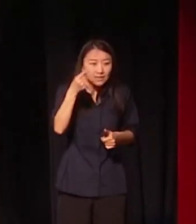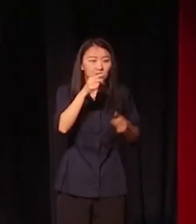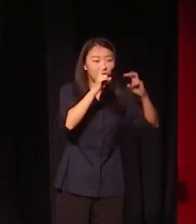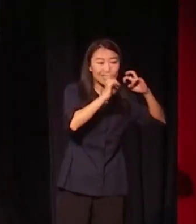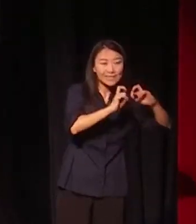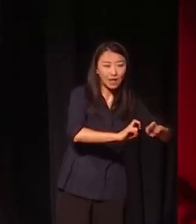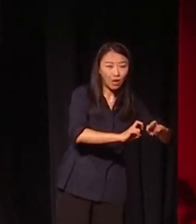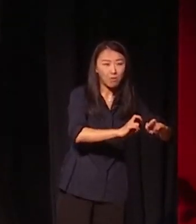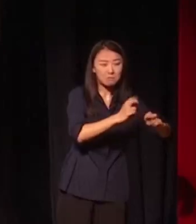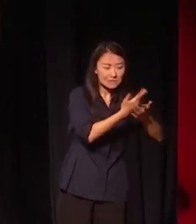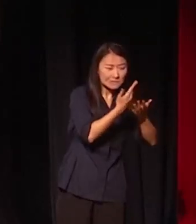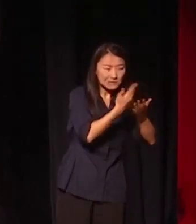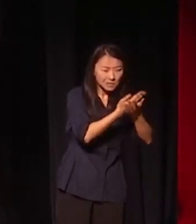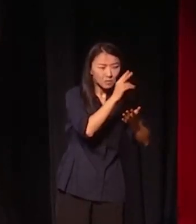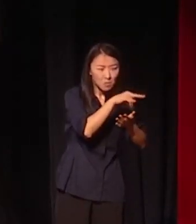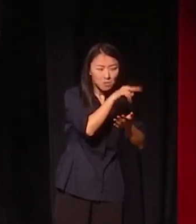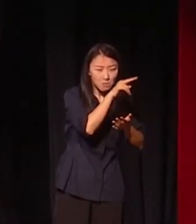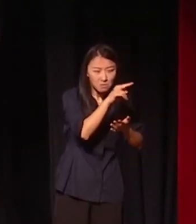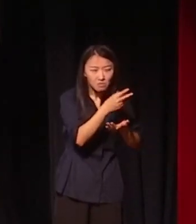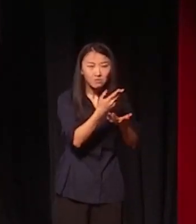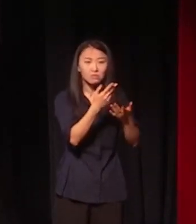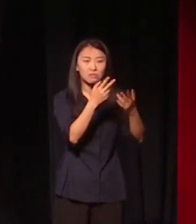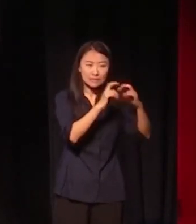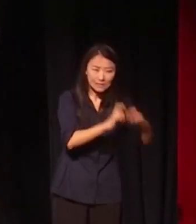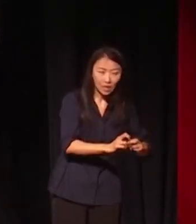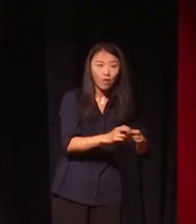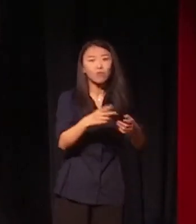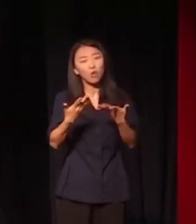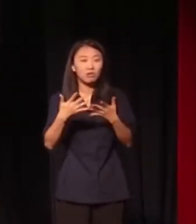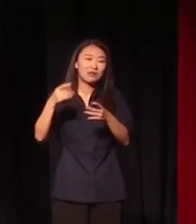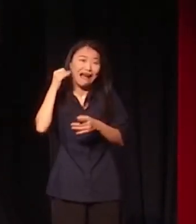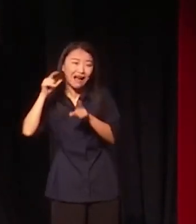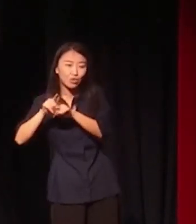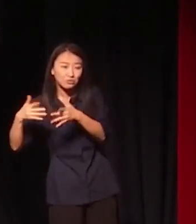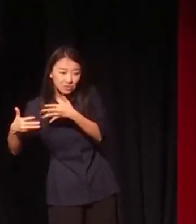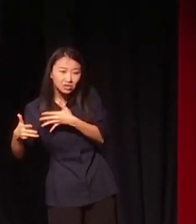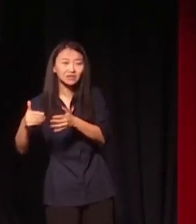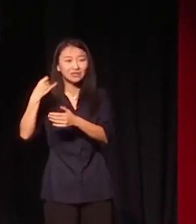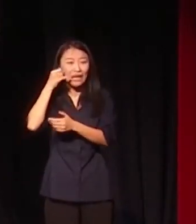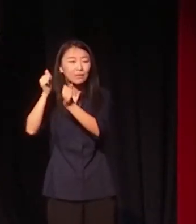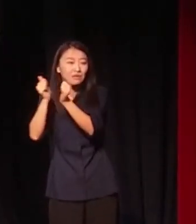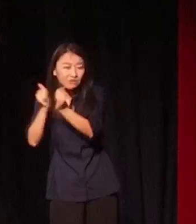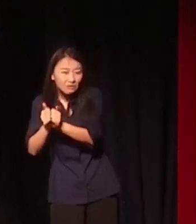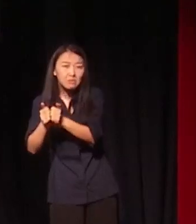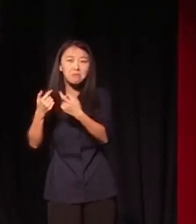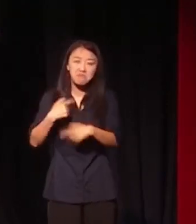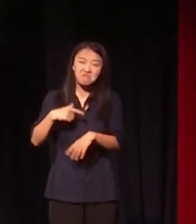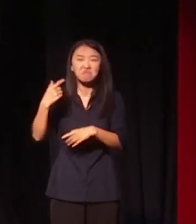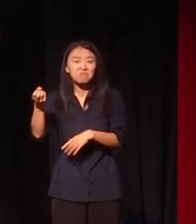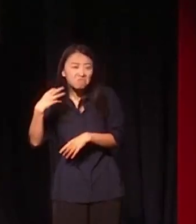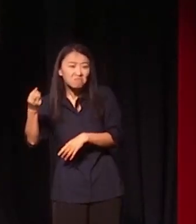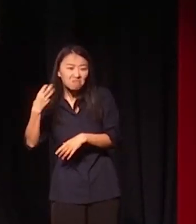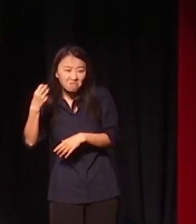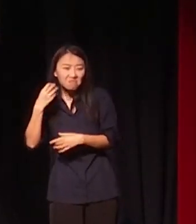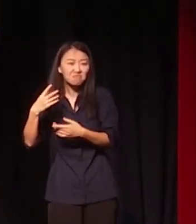are evolved from conversations with deaf colleagues and friends, and like I said earlier on, what they tell me are their